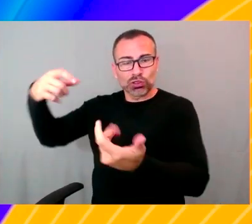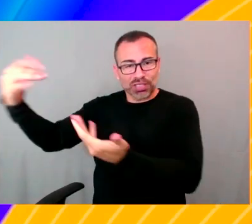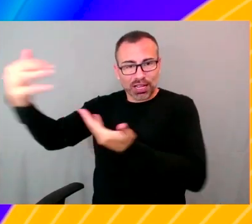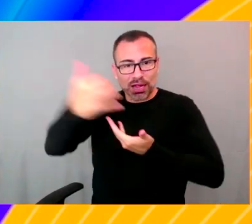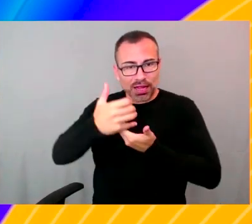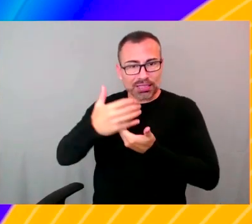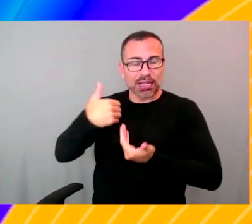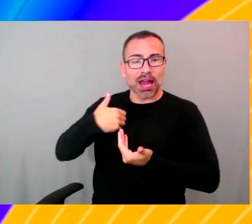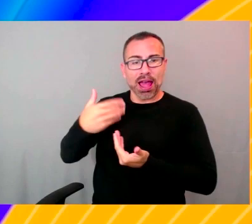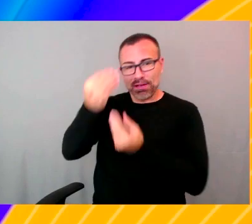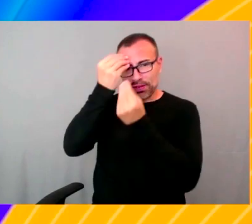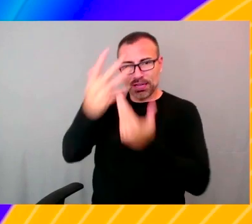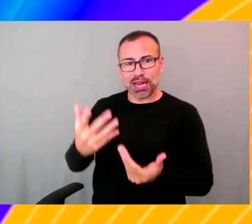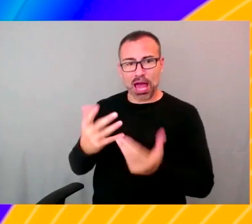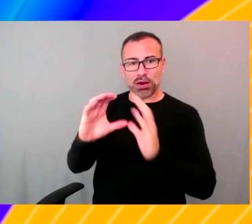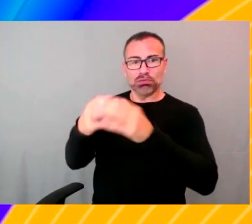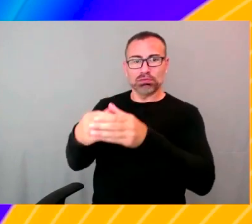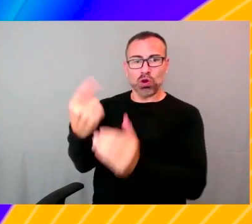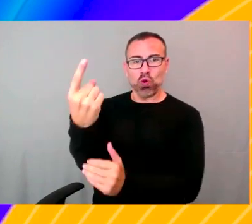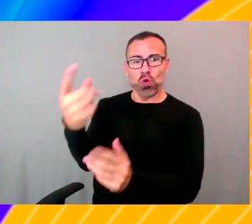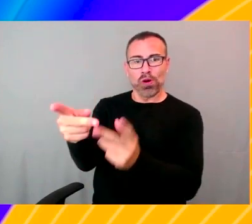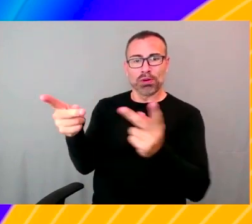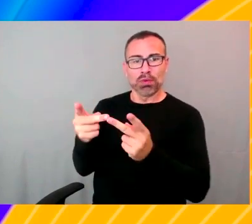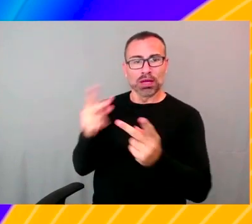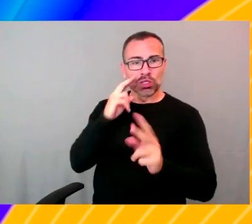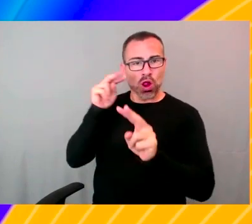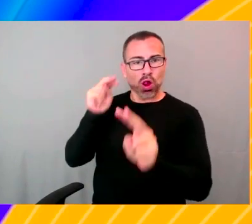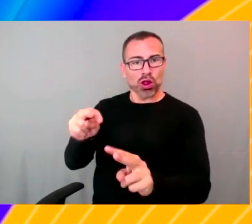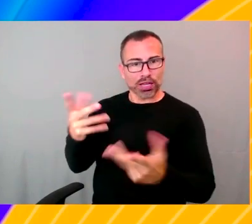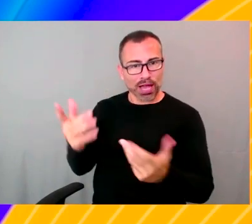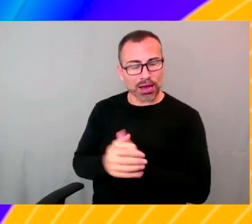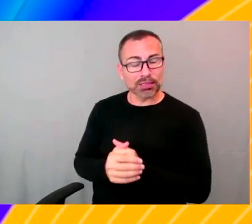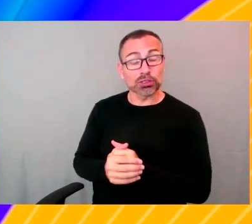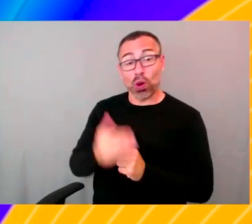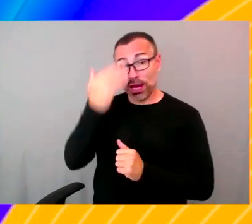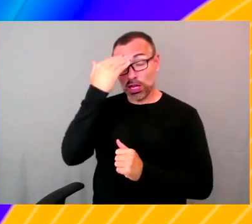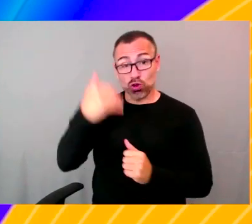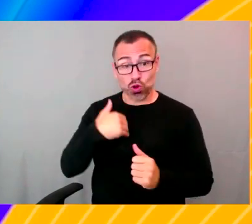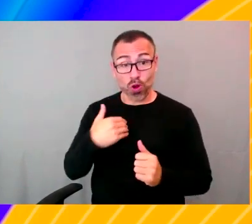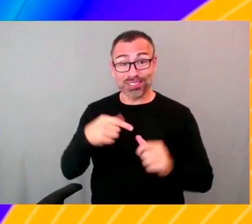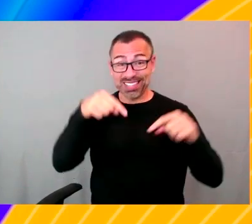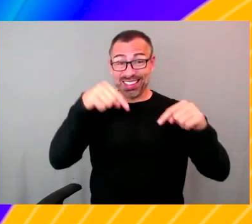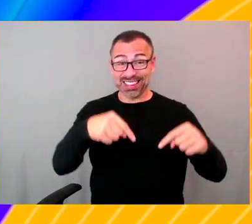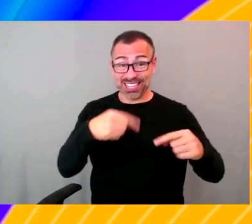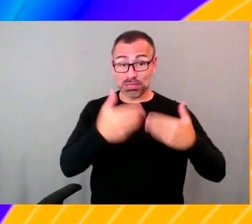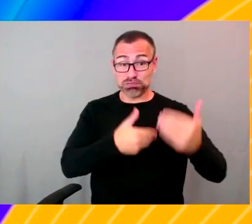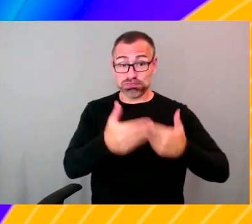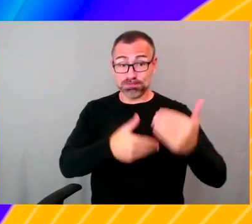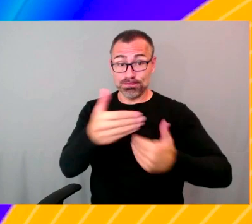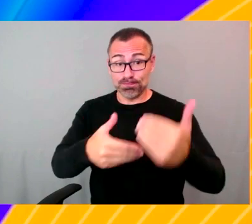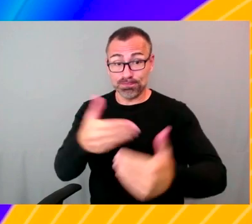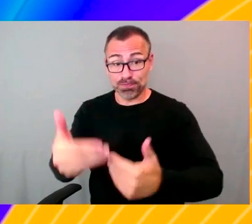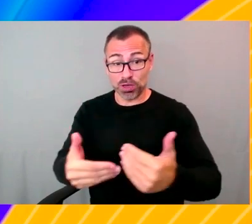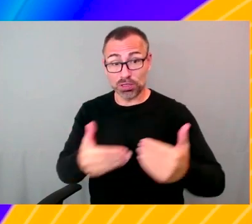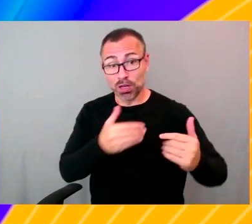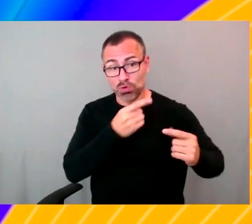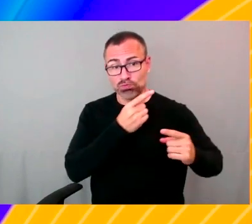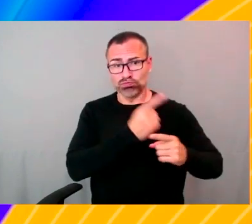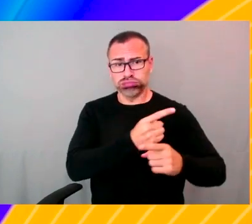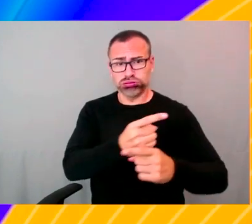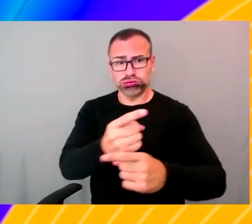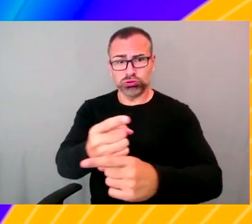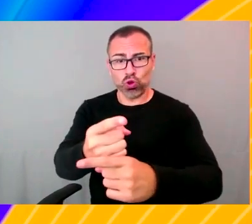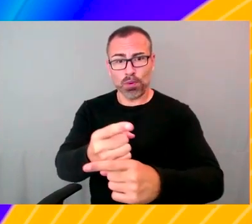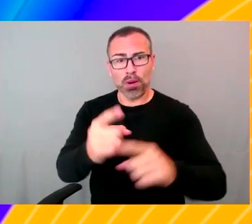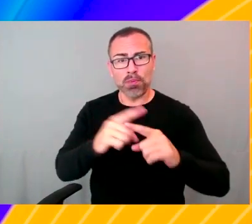normal operating patterns of your machine, that this is normal for you. Anything outside of that normal patterns is an anomaly, and you should go check into